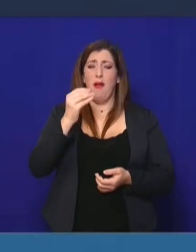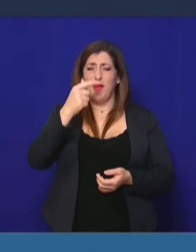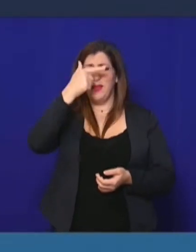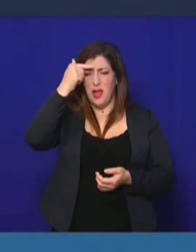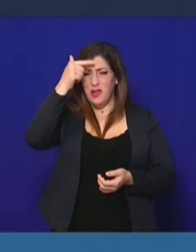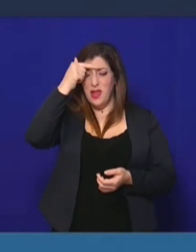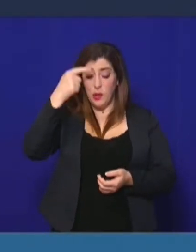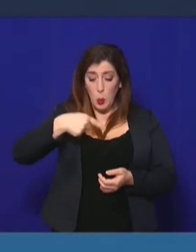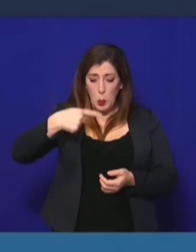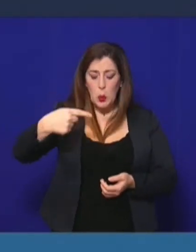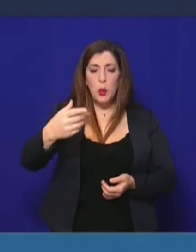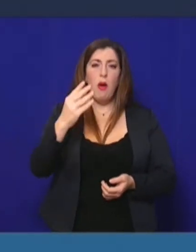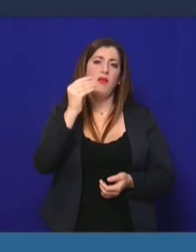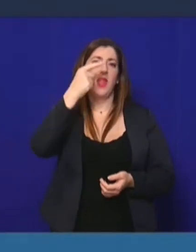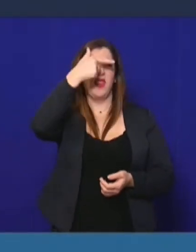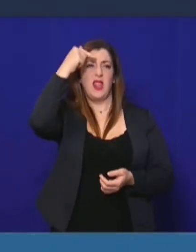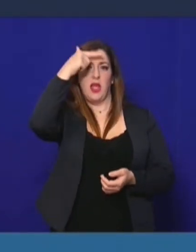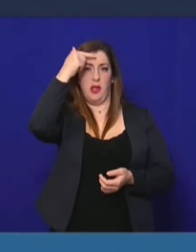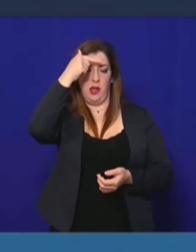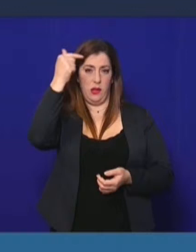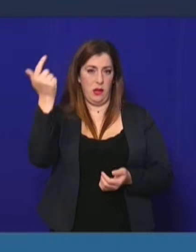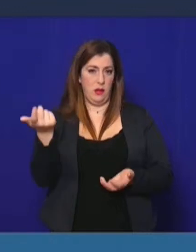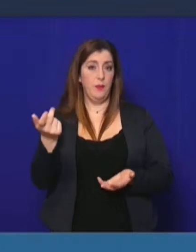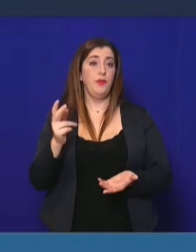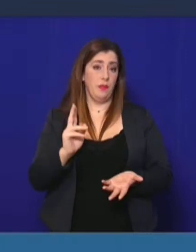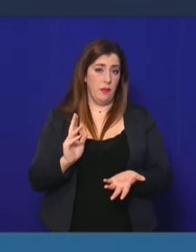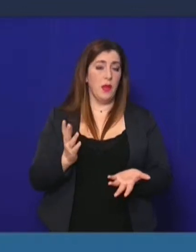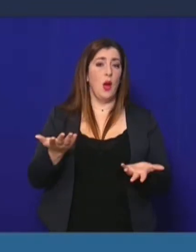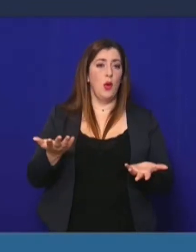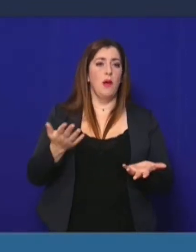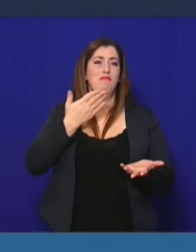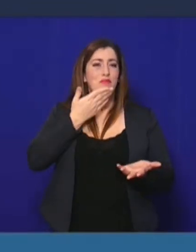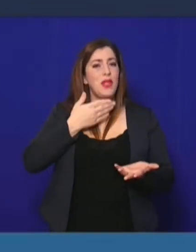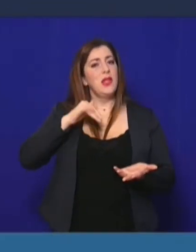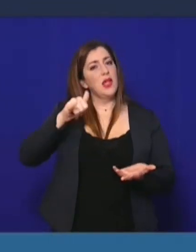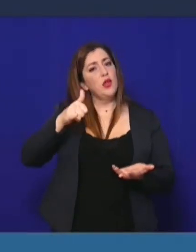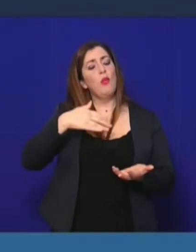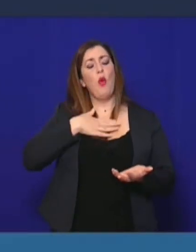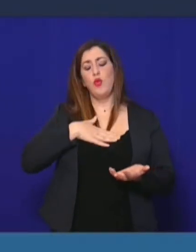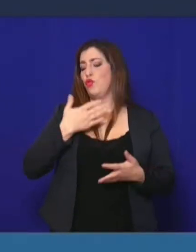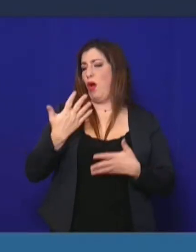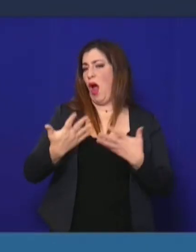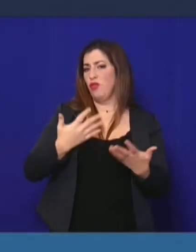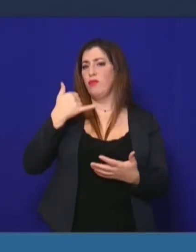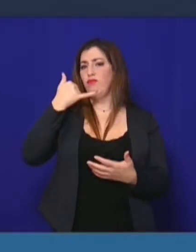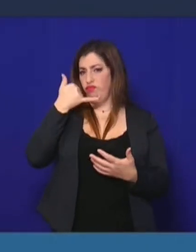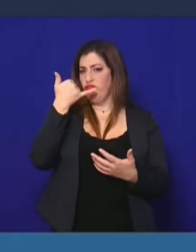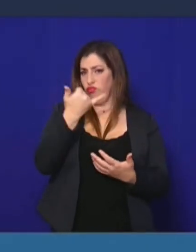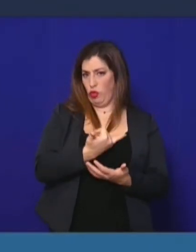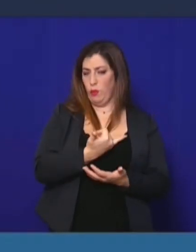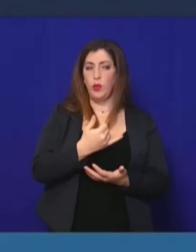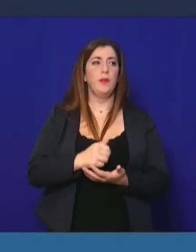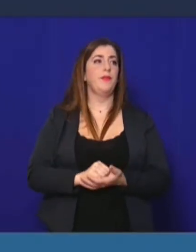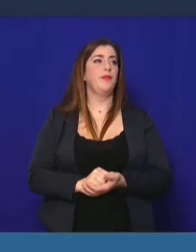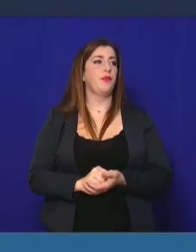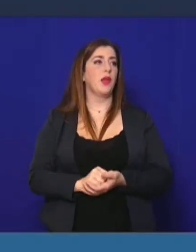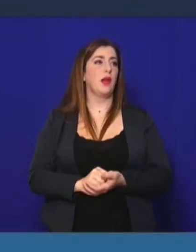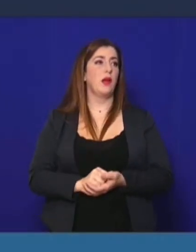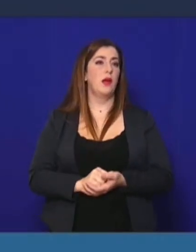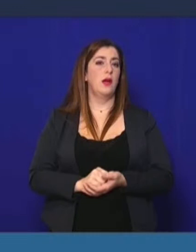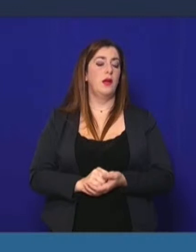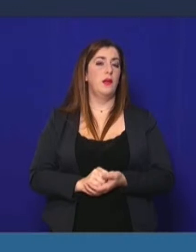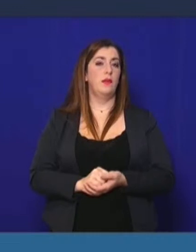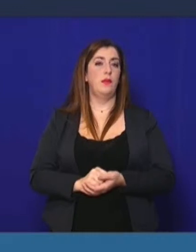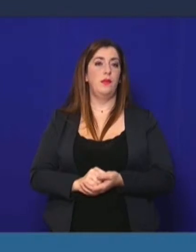u l-istess ukoll it-testijiet li qegħdin nagħmlu f'Għawdex bħalma turi din it-tabella wkoll hija sostanzjali, nappellalkom